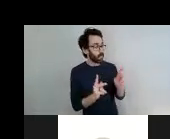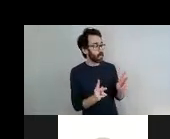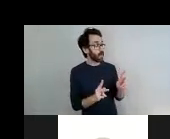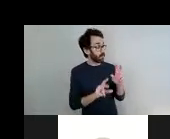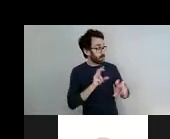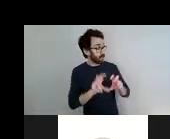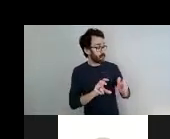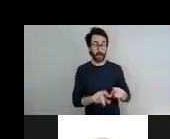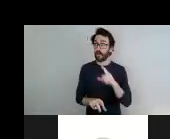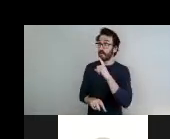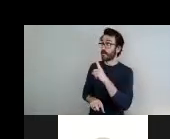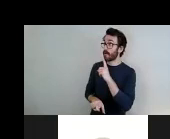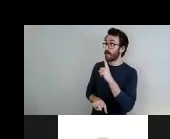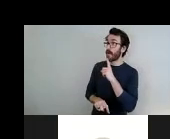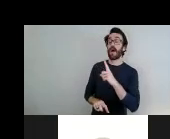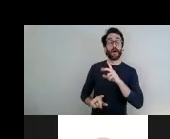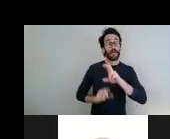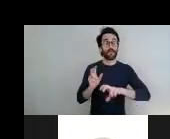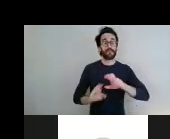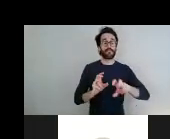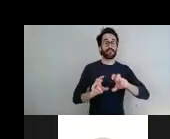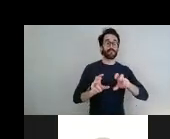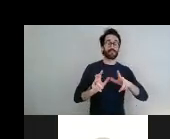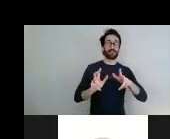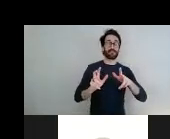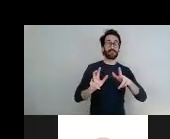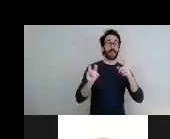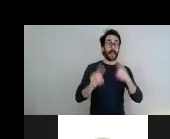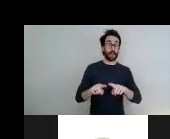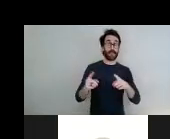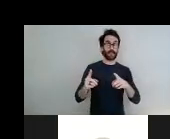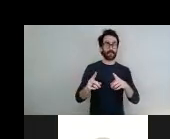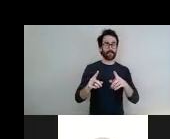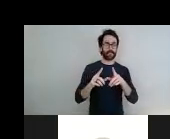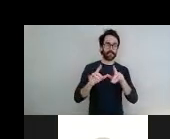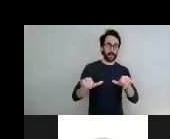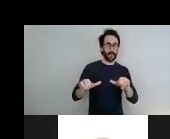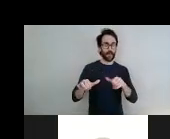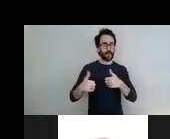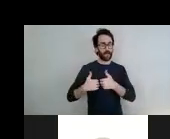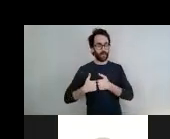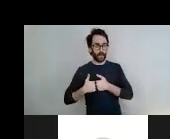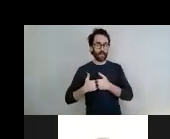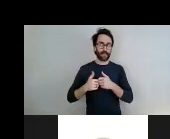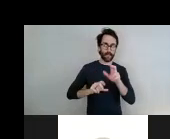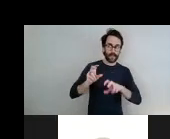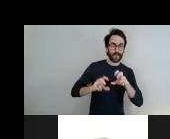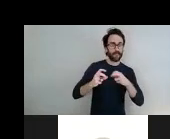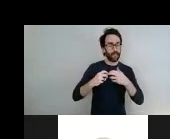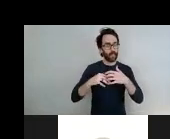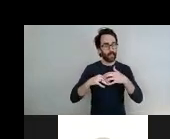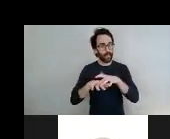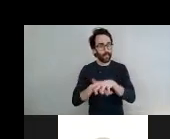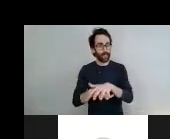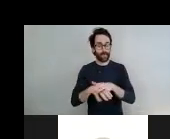up falling into an investment scam on top of the romance scam. So just always be careful. There's nothing wrong with going on these